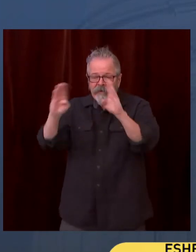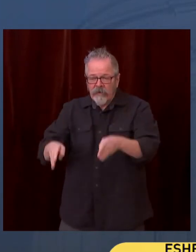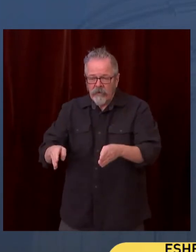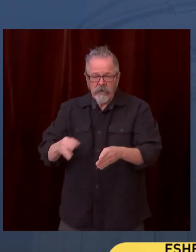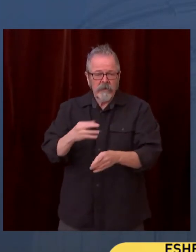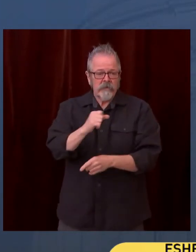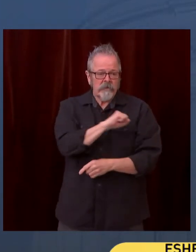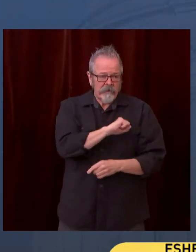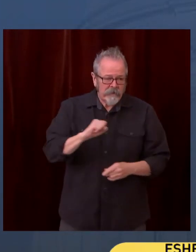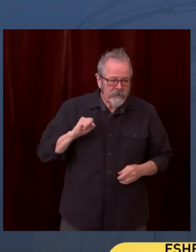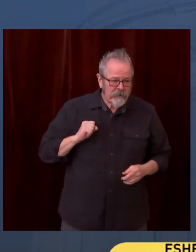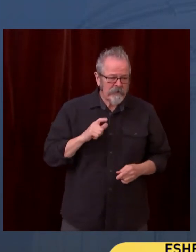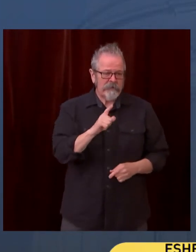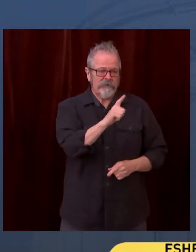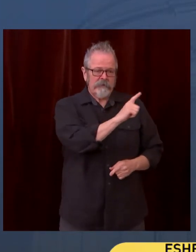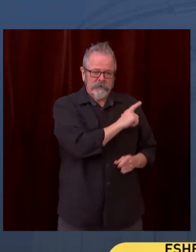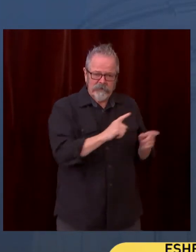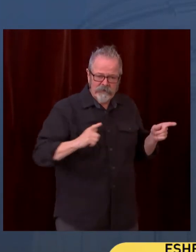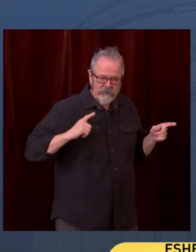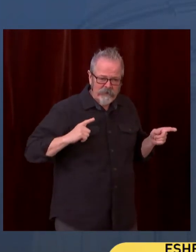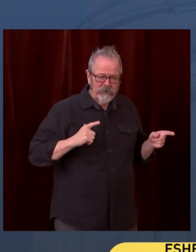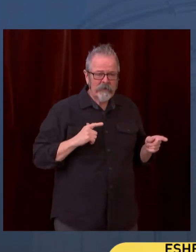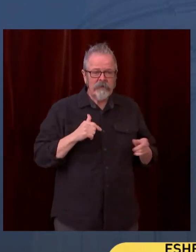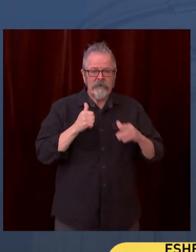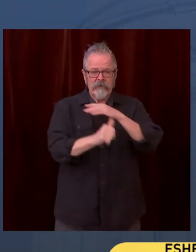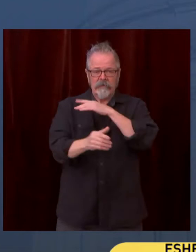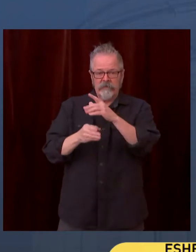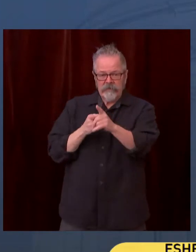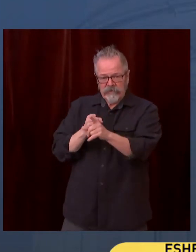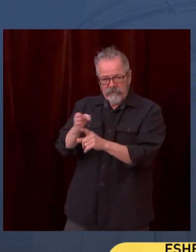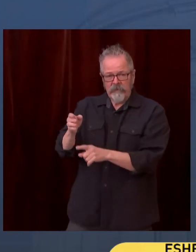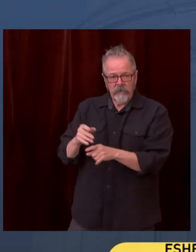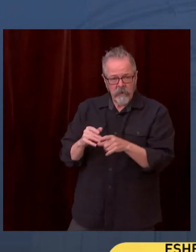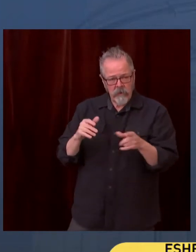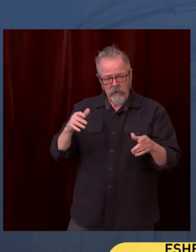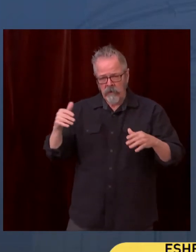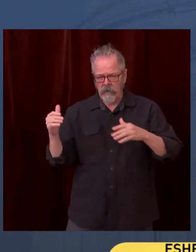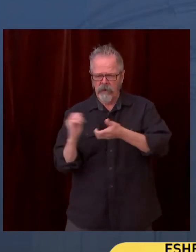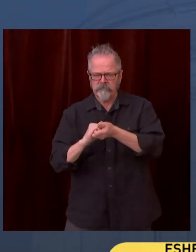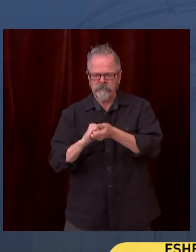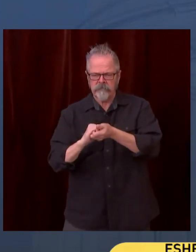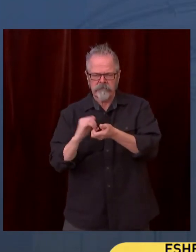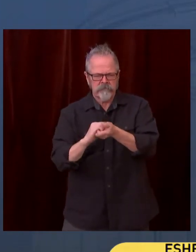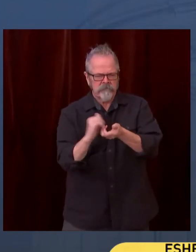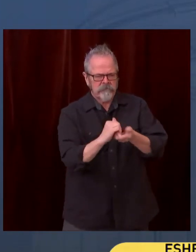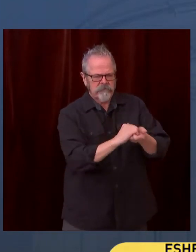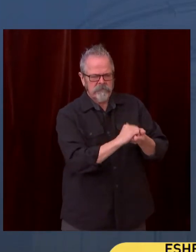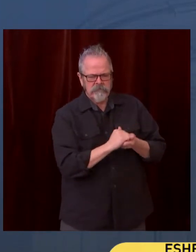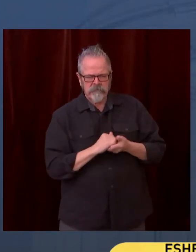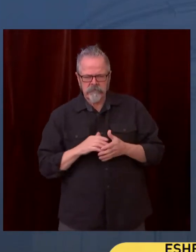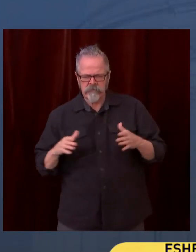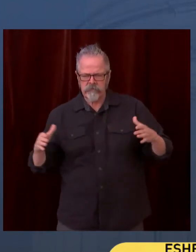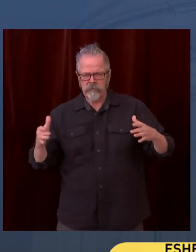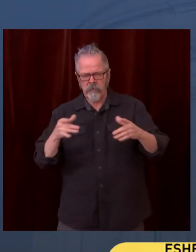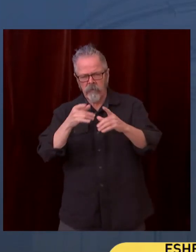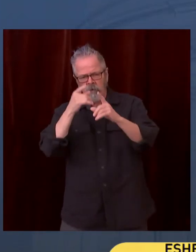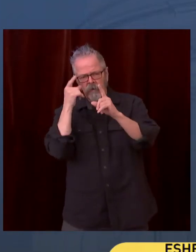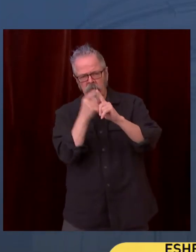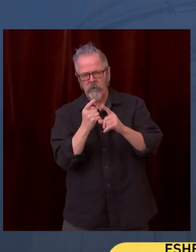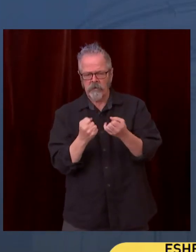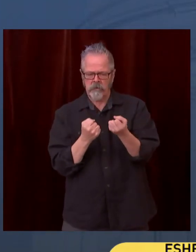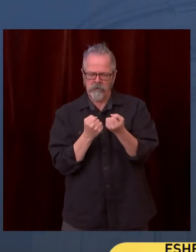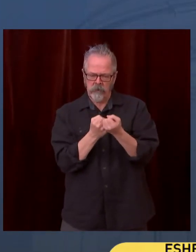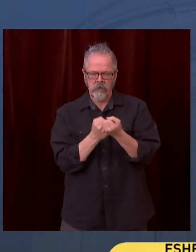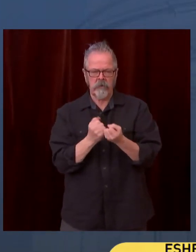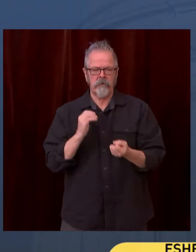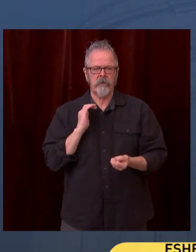example of all of us pulling together to get the job done for our communities. So thank you. I'm looking. I'm hoping that you're signing it